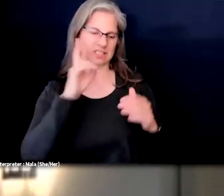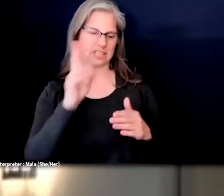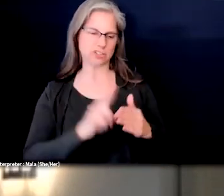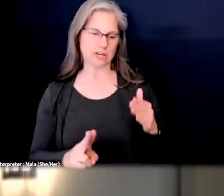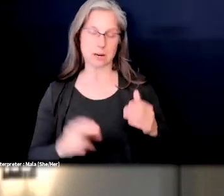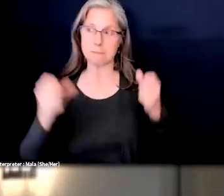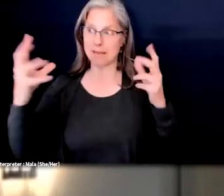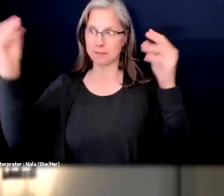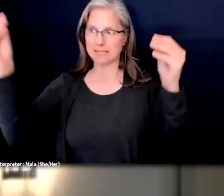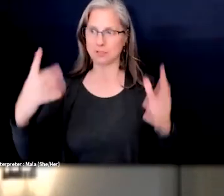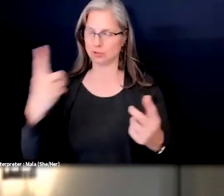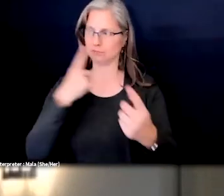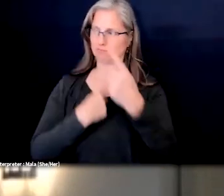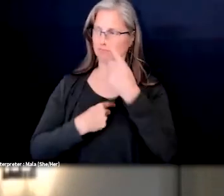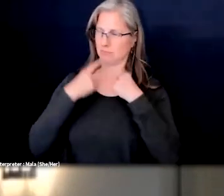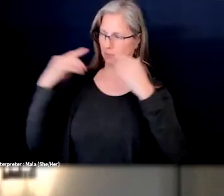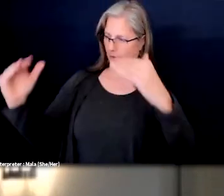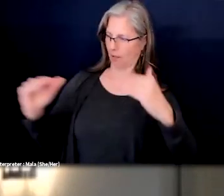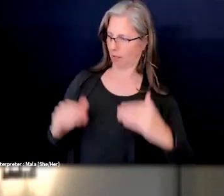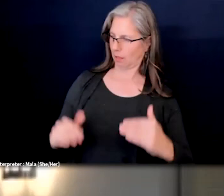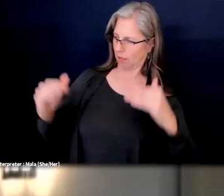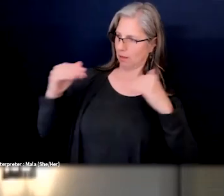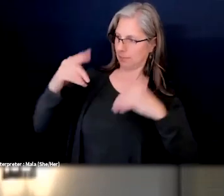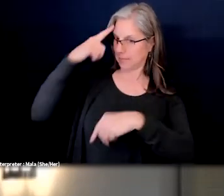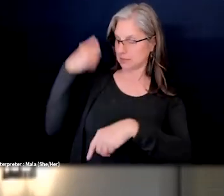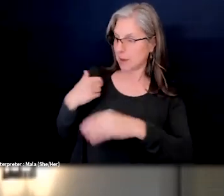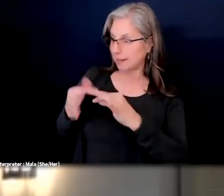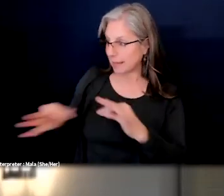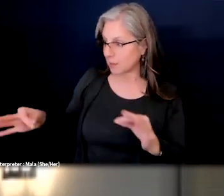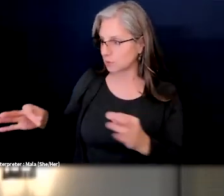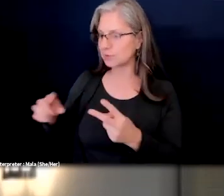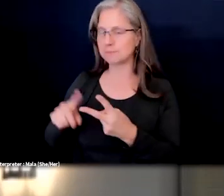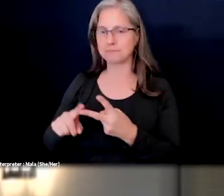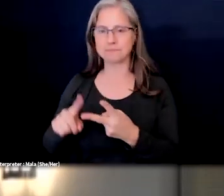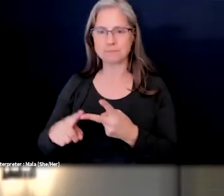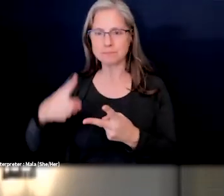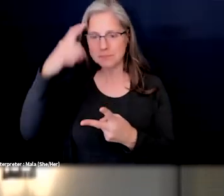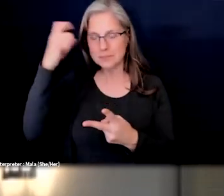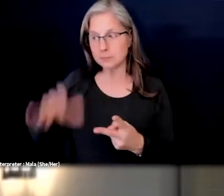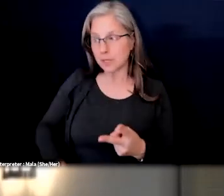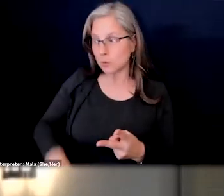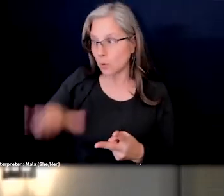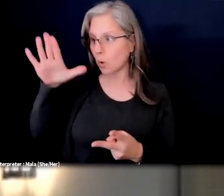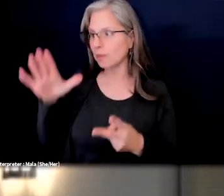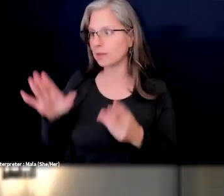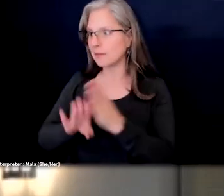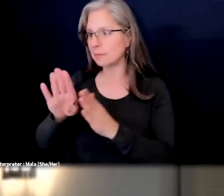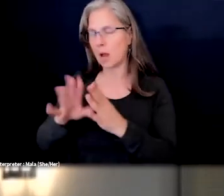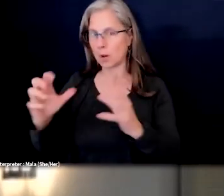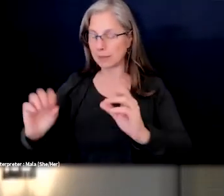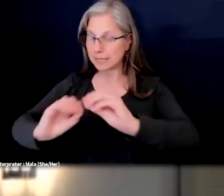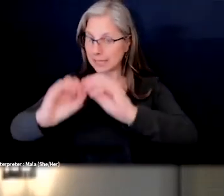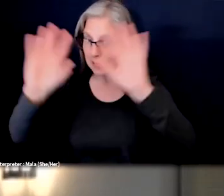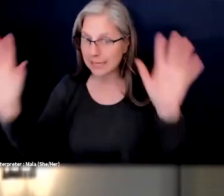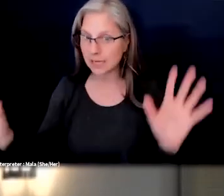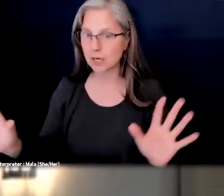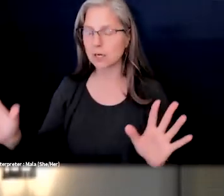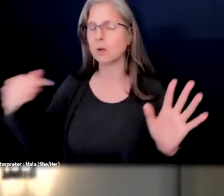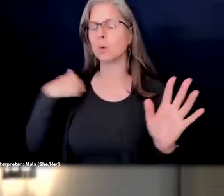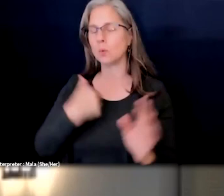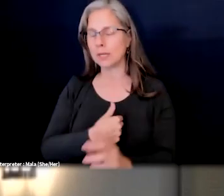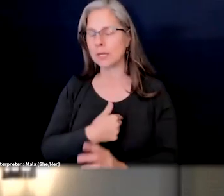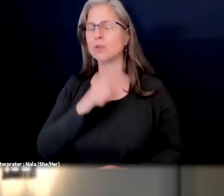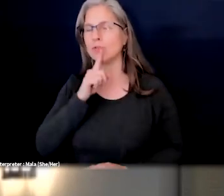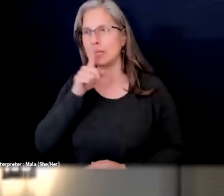of my teachers because of my language, because of my growth and development over time. And I want to be clear that we need to